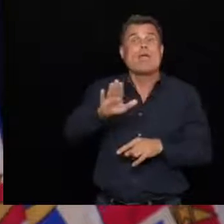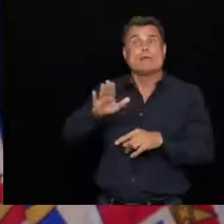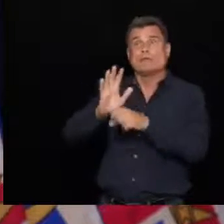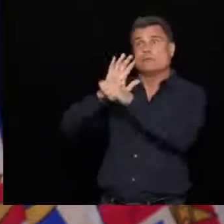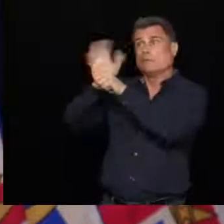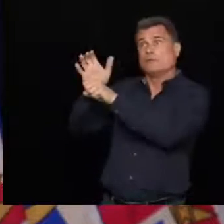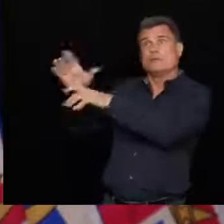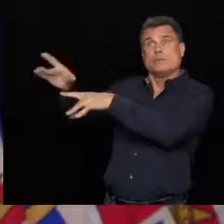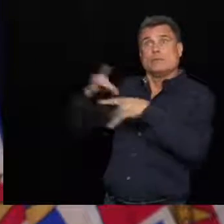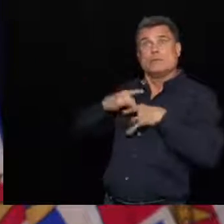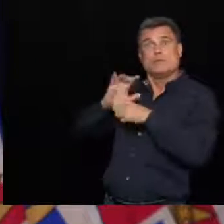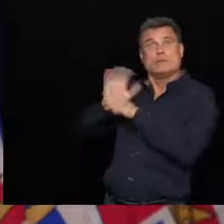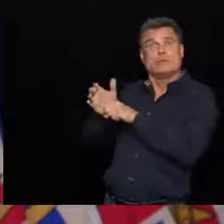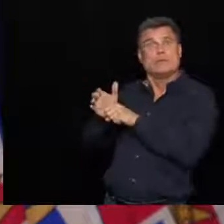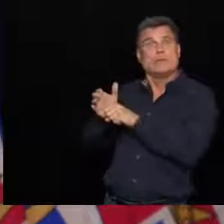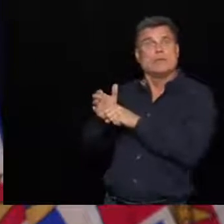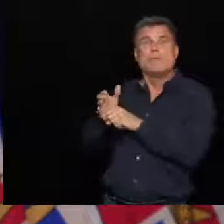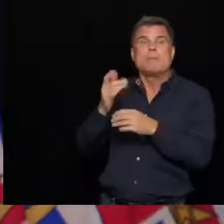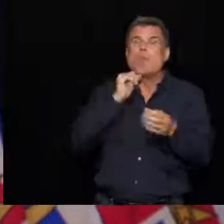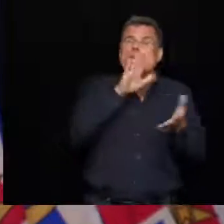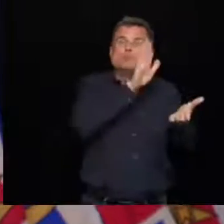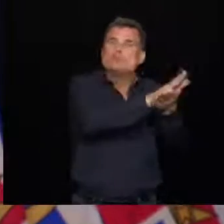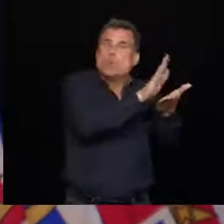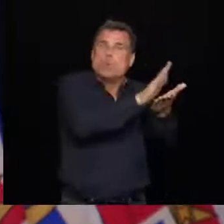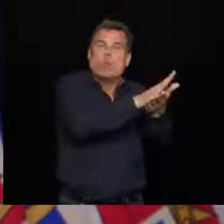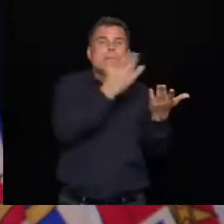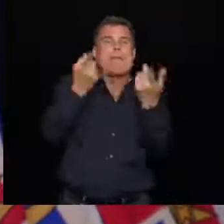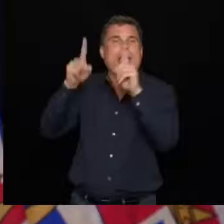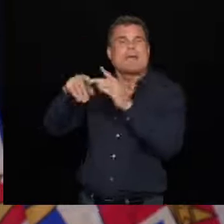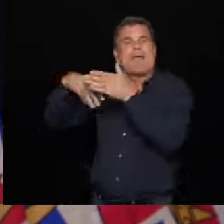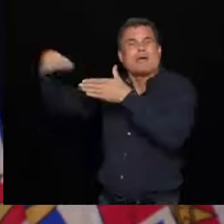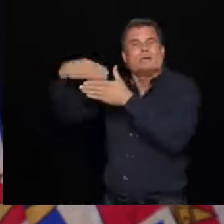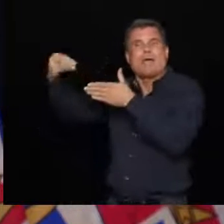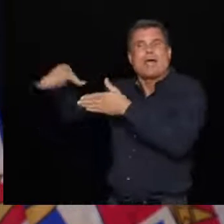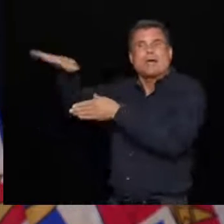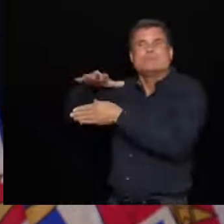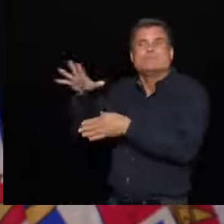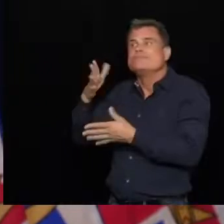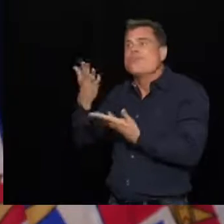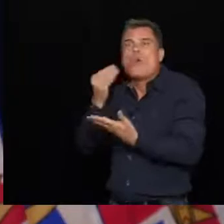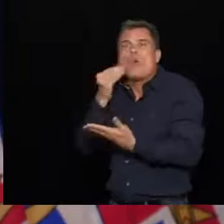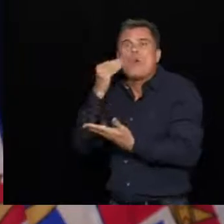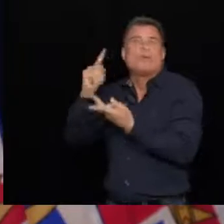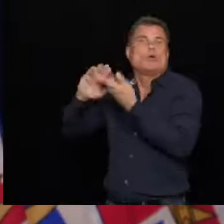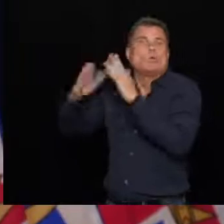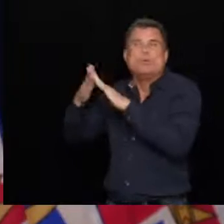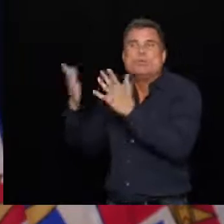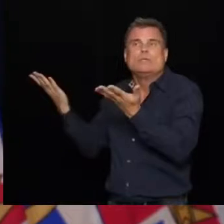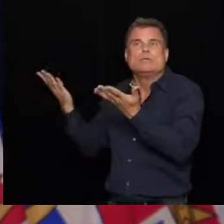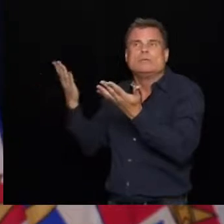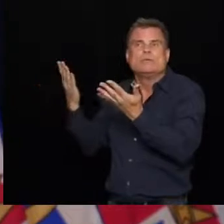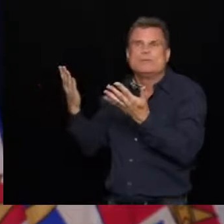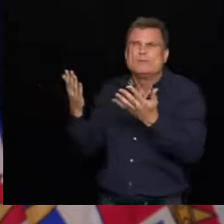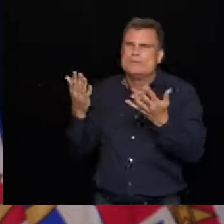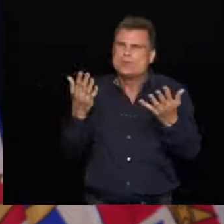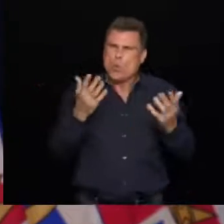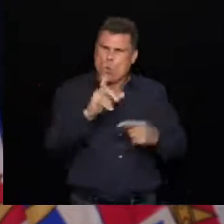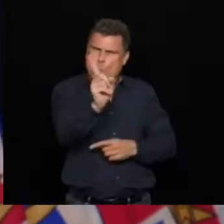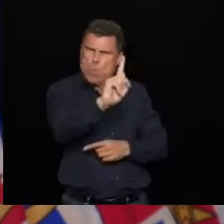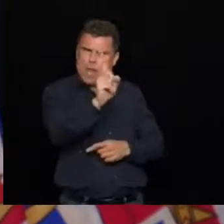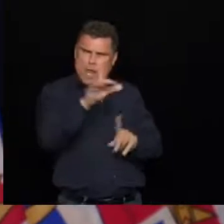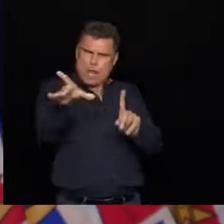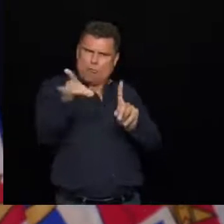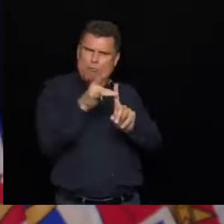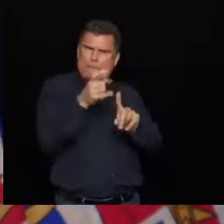aren't sure about who's been where. So I can confirm that anybody who had close contact